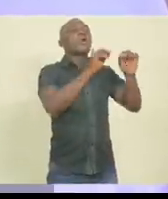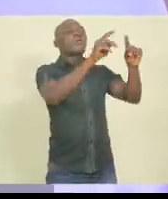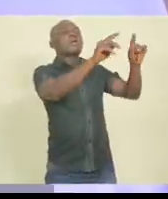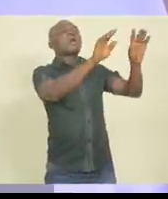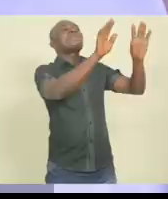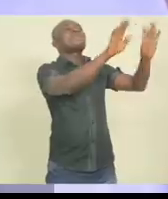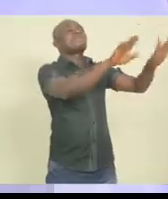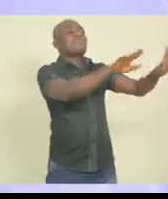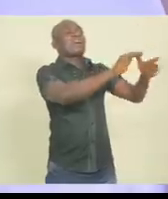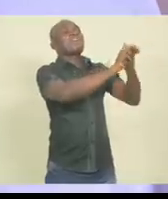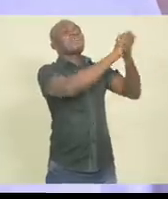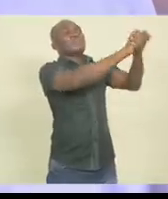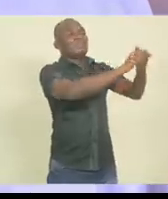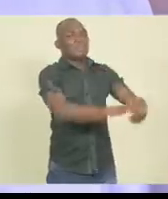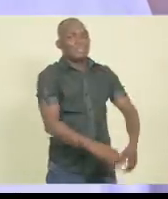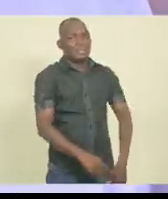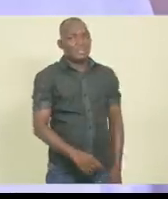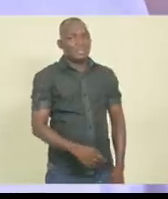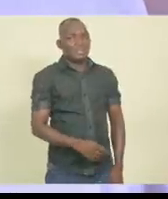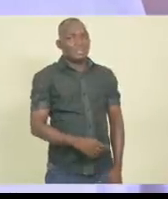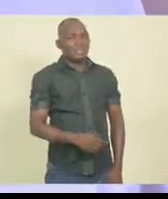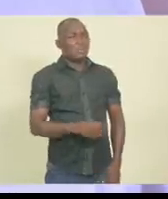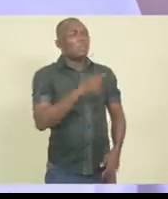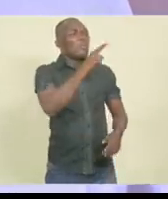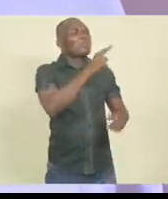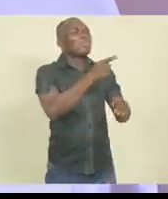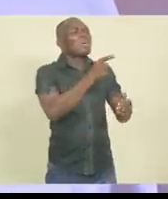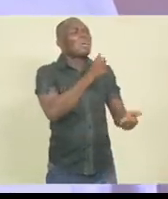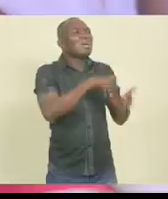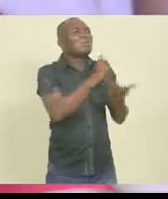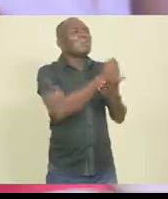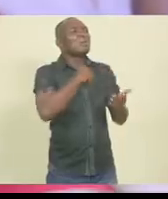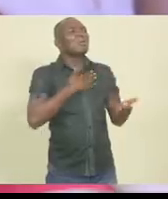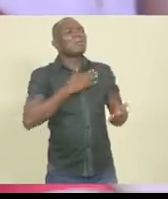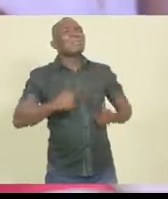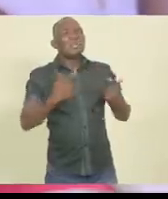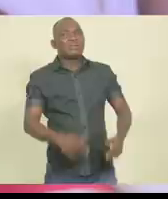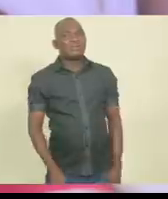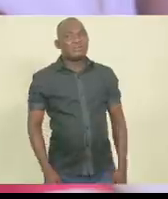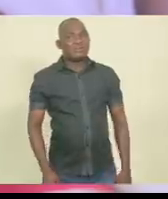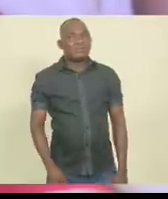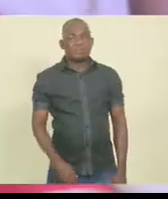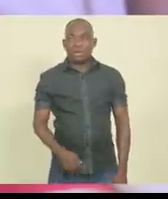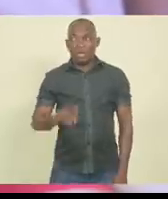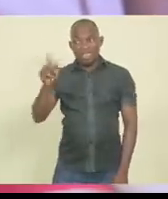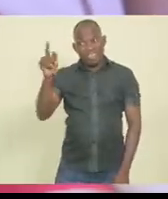madam presentee mom? What difference did it make in my life? Not today, Koko.